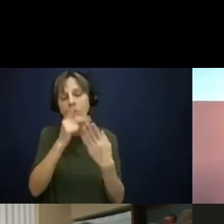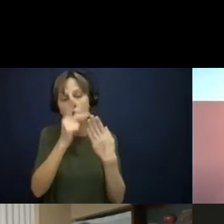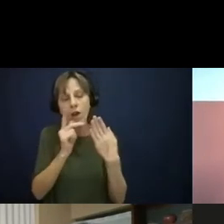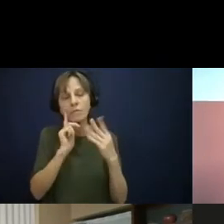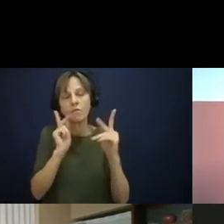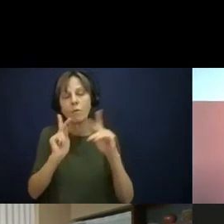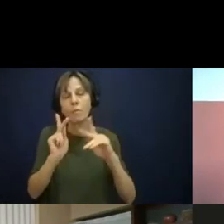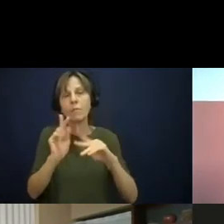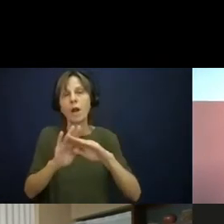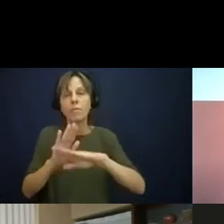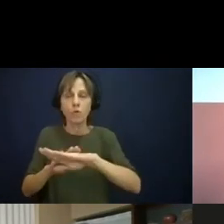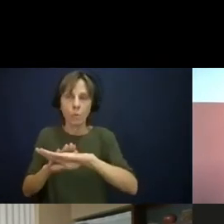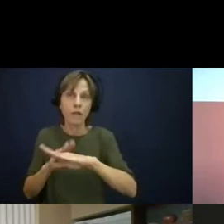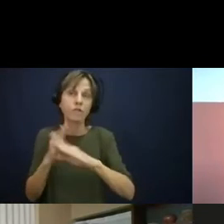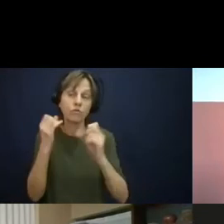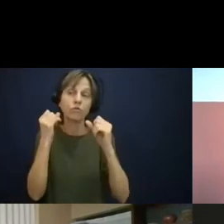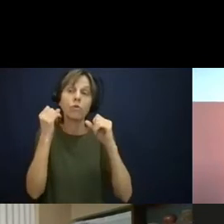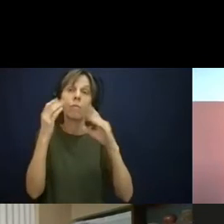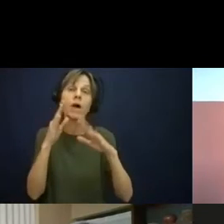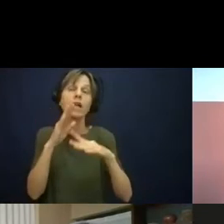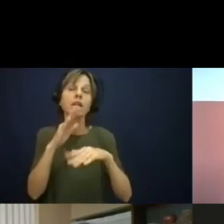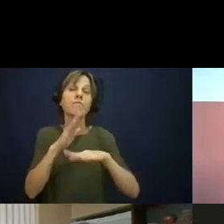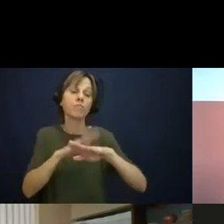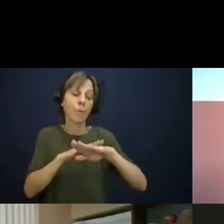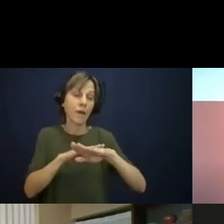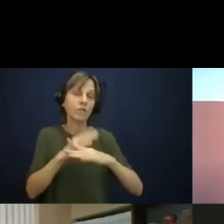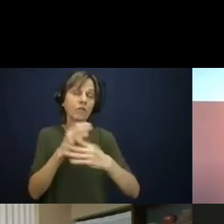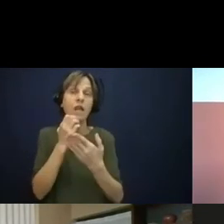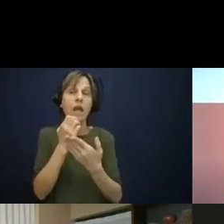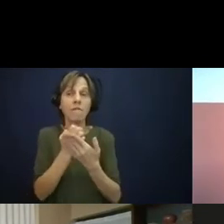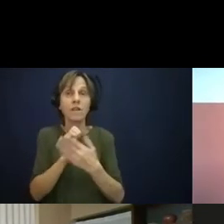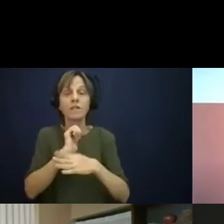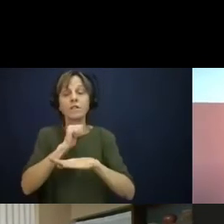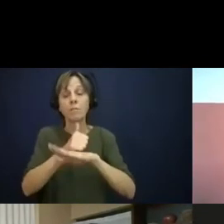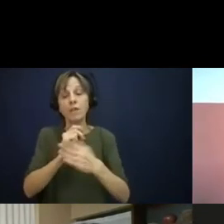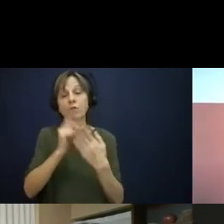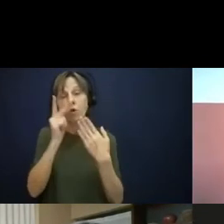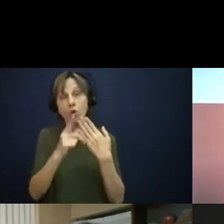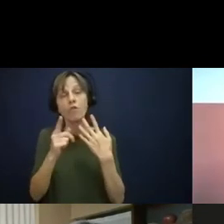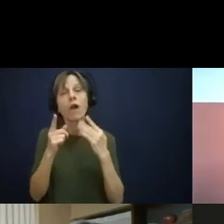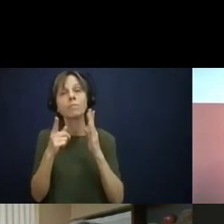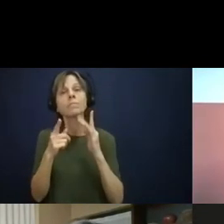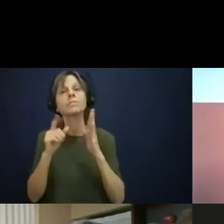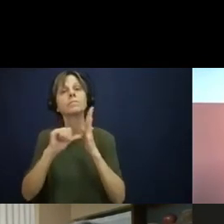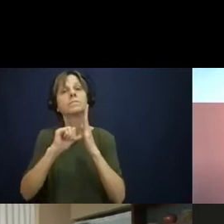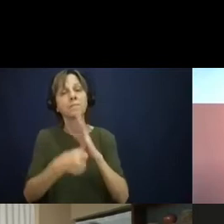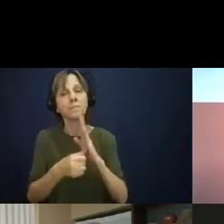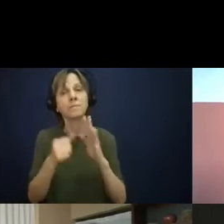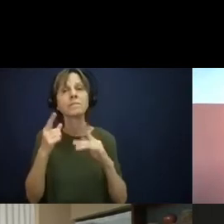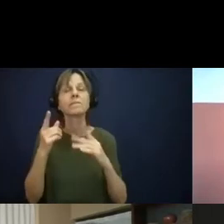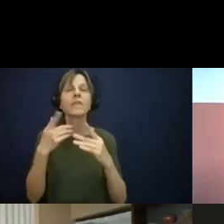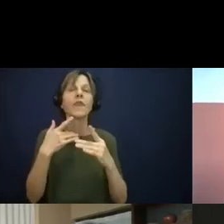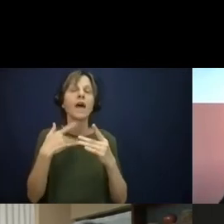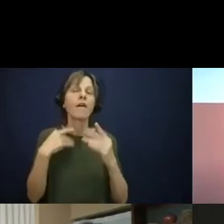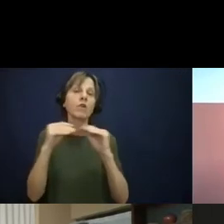So many of the probation-related evidence-based programs emphasize creating a more collaborative relationship between probation officers